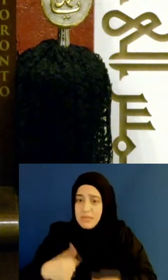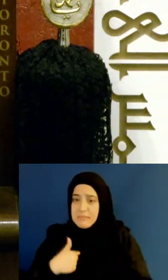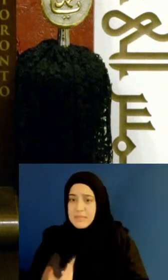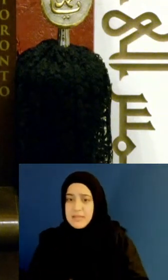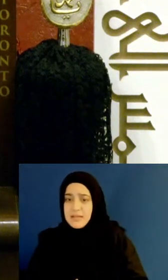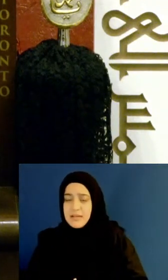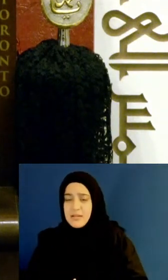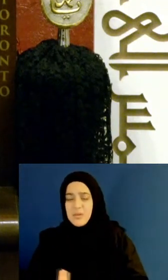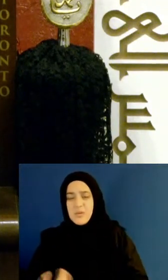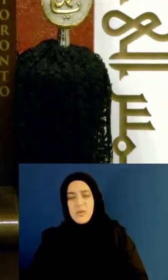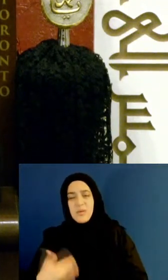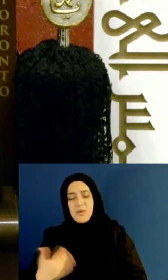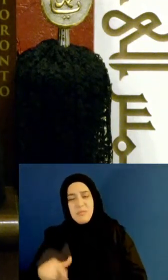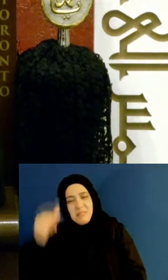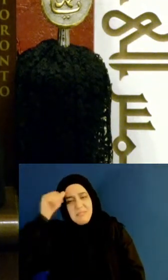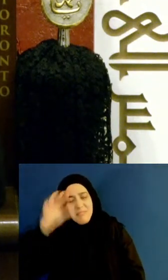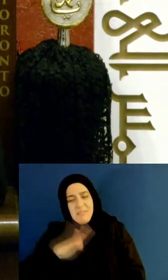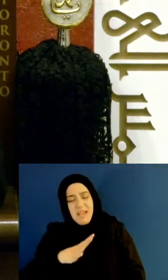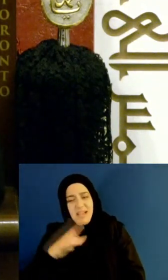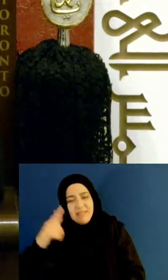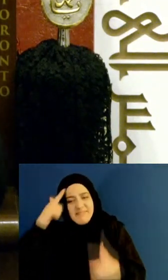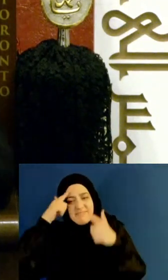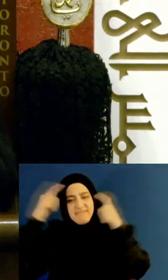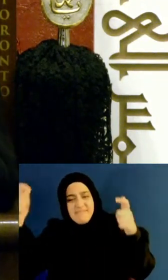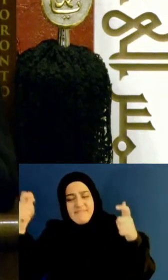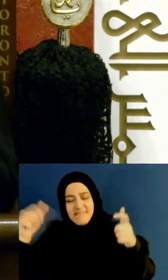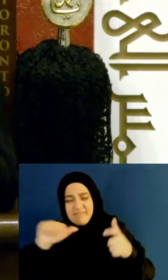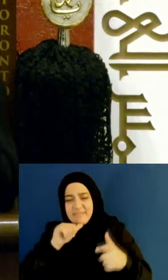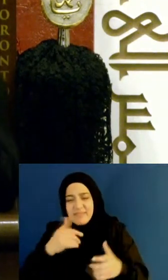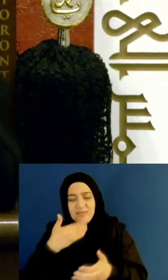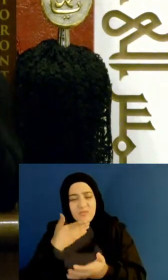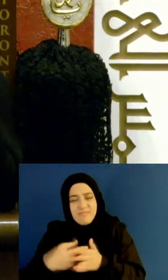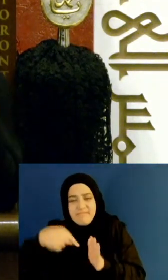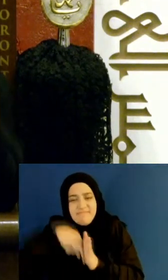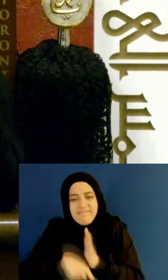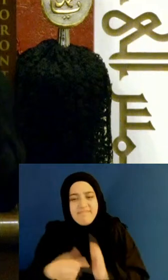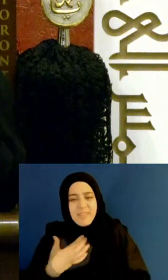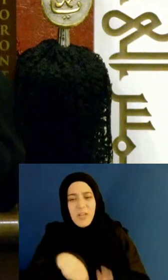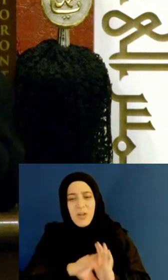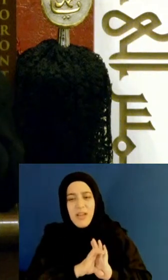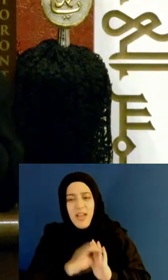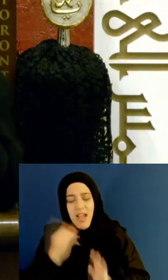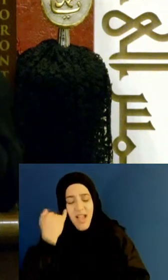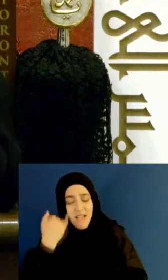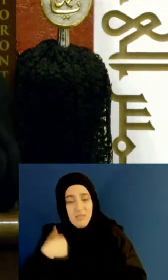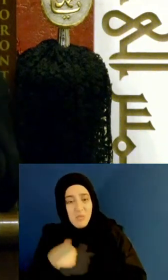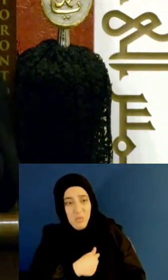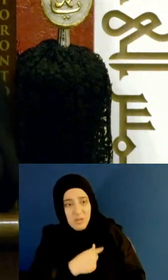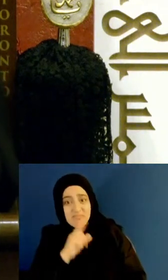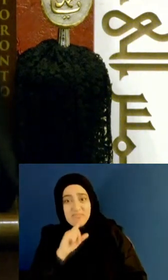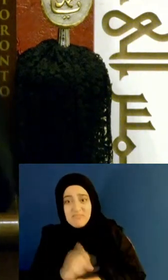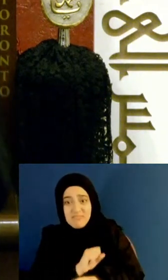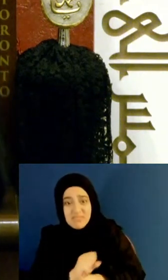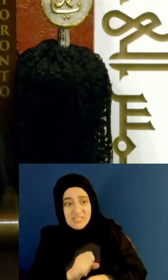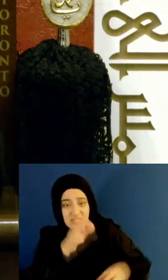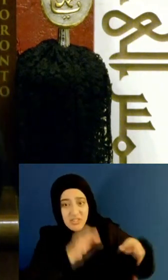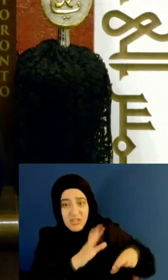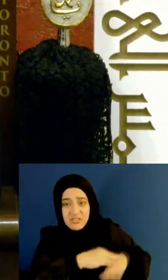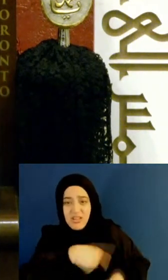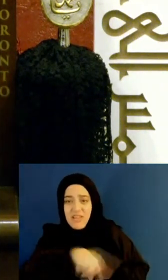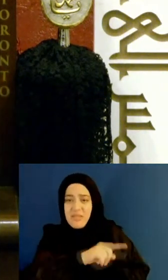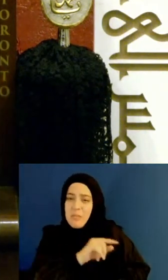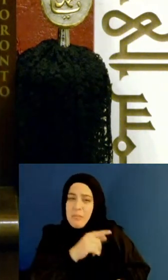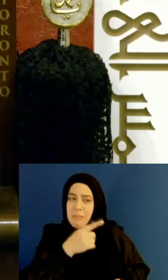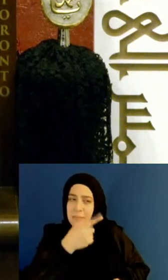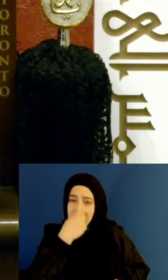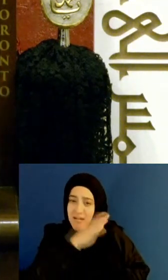become if we judge people based on the labels that are on their clothes? How shallow